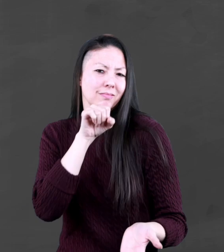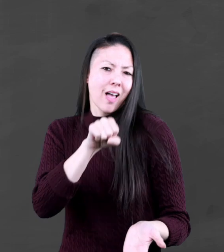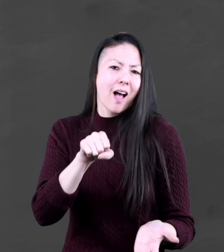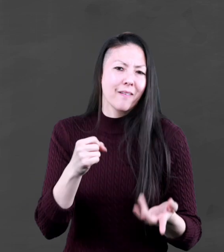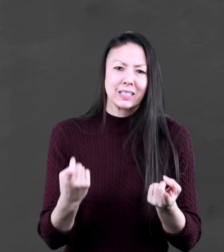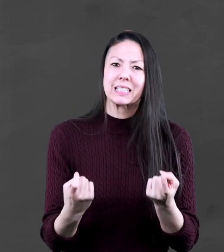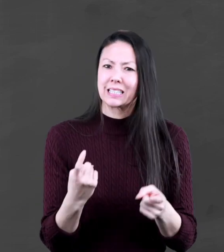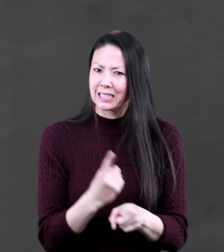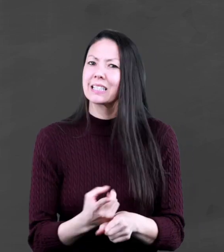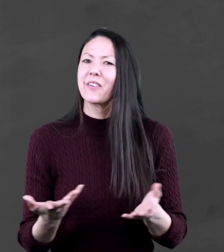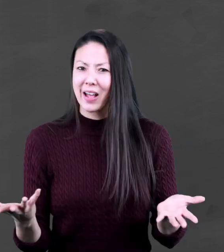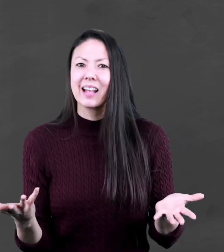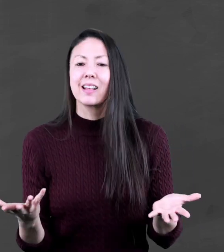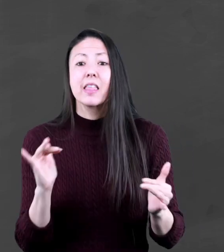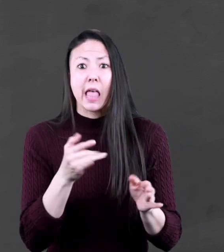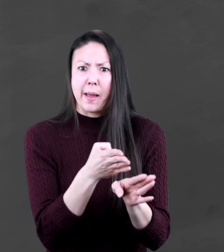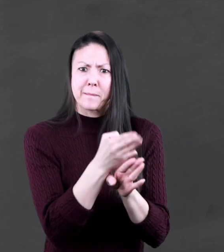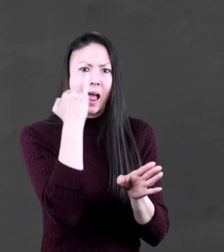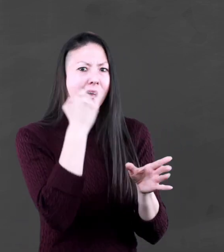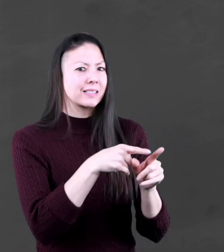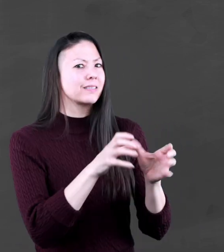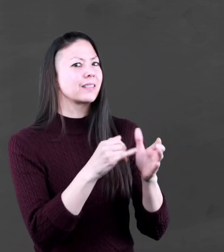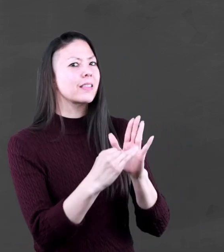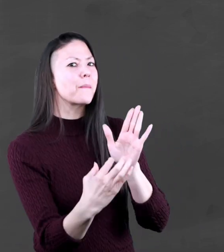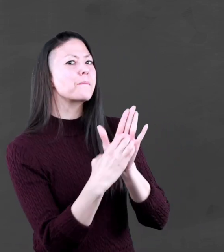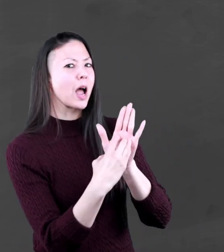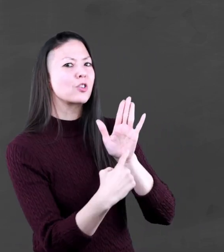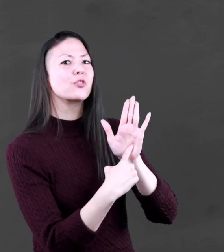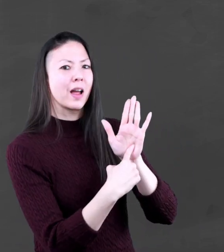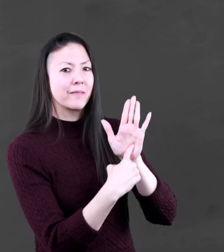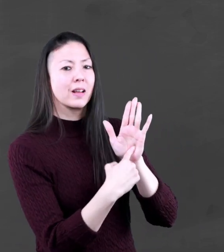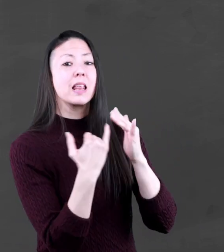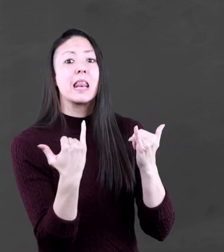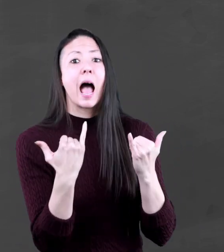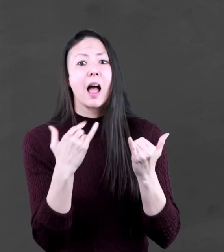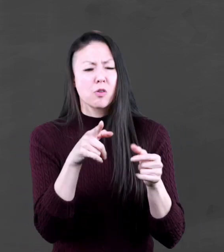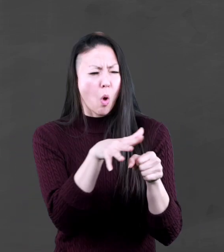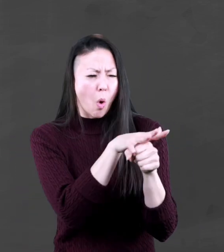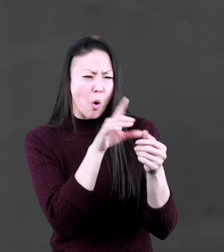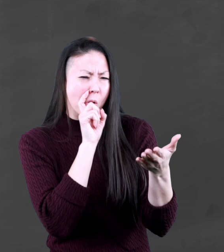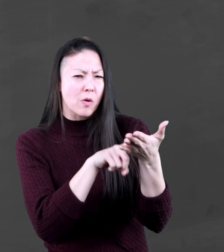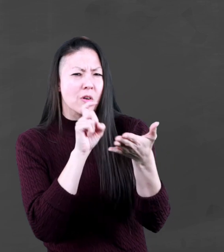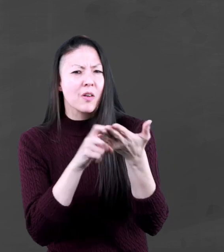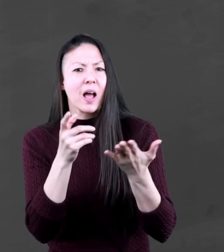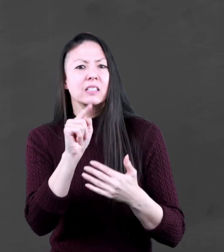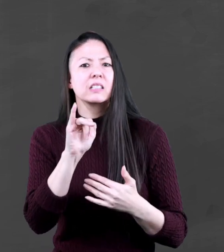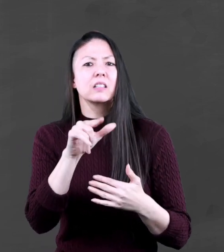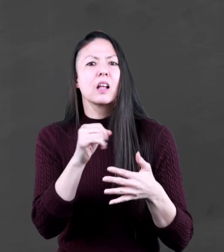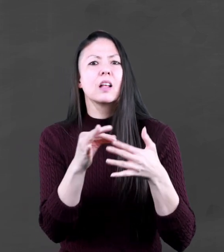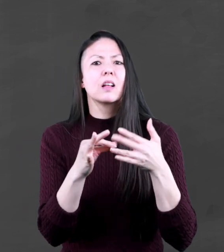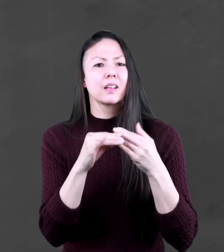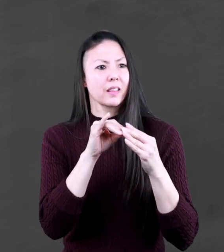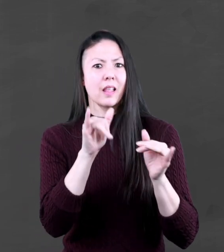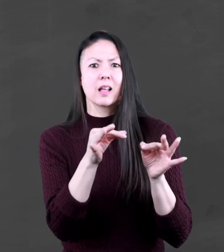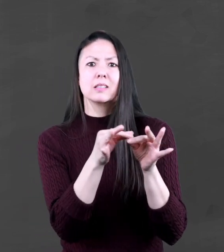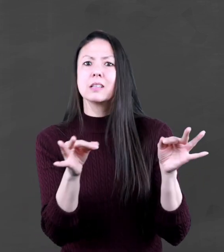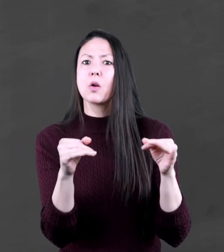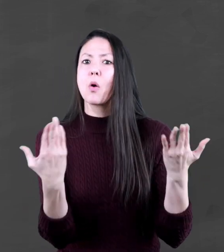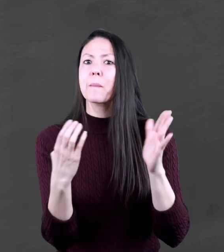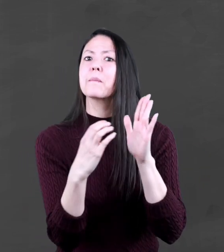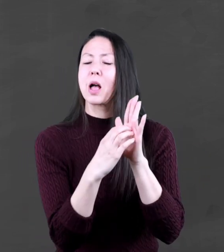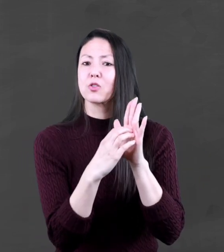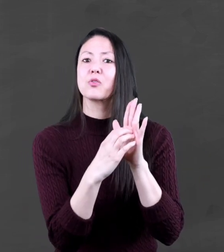already know that I love to ski is the main idea of this paragraph. So now, let's locate the details